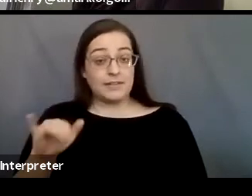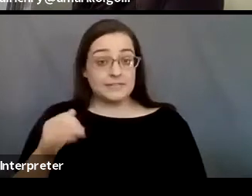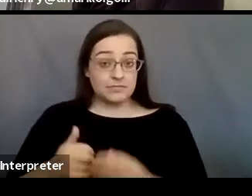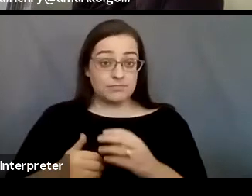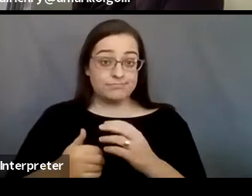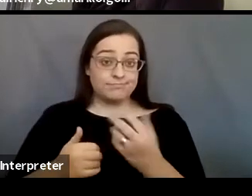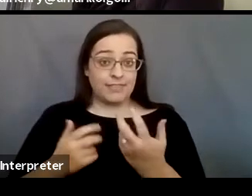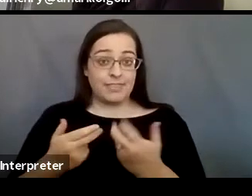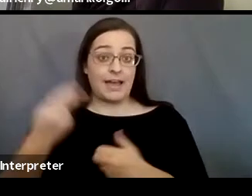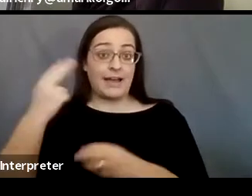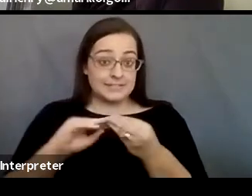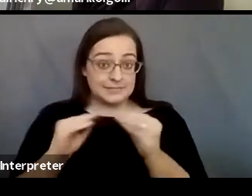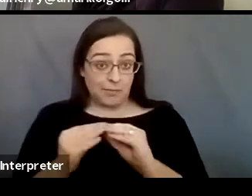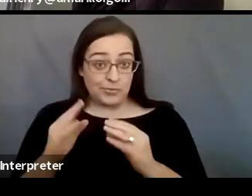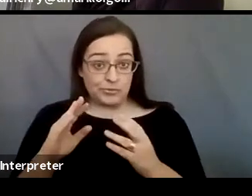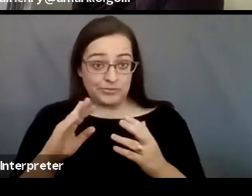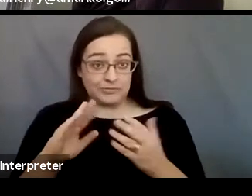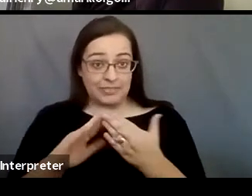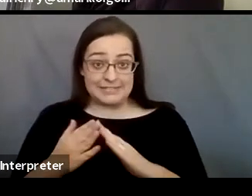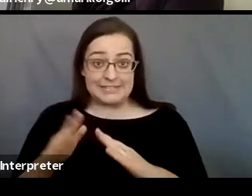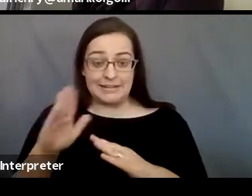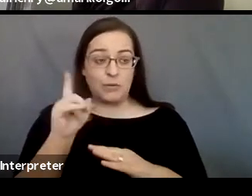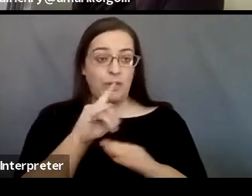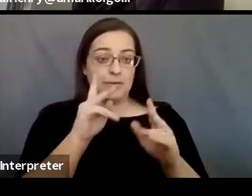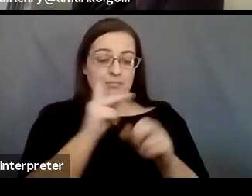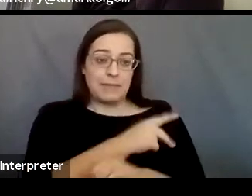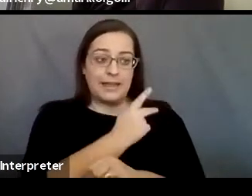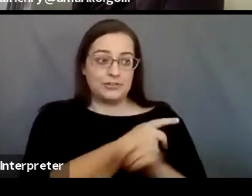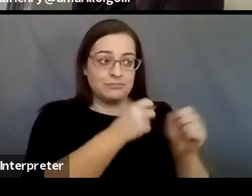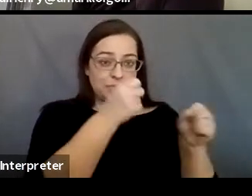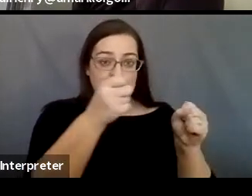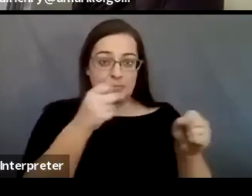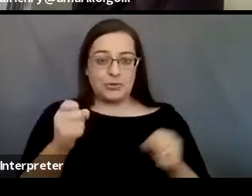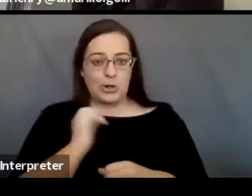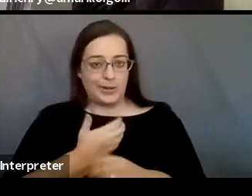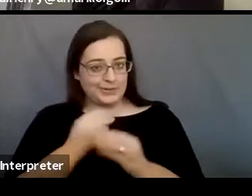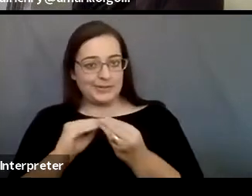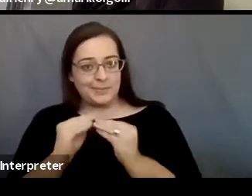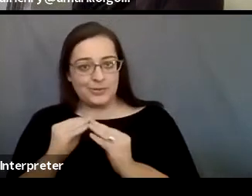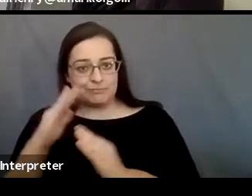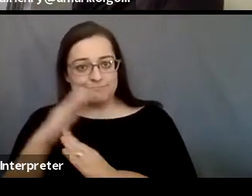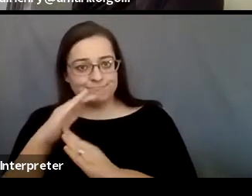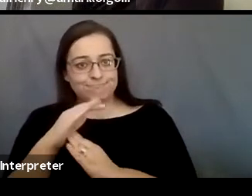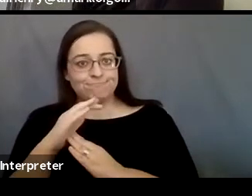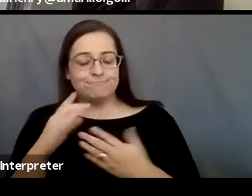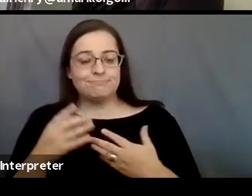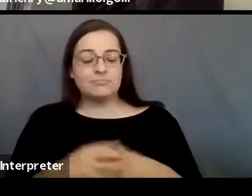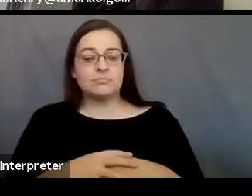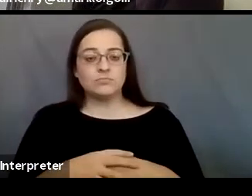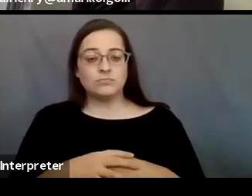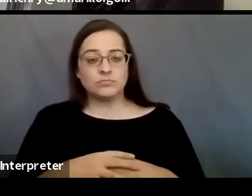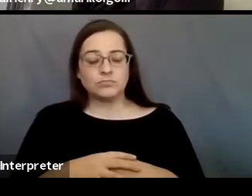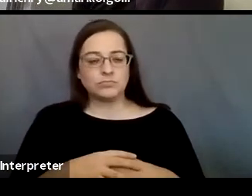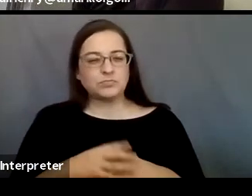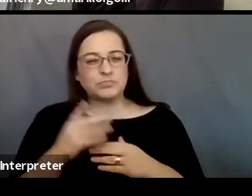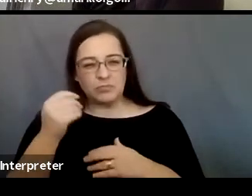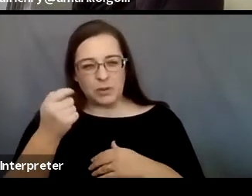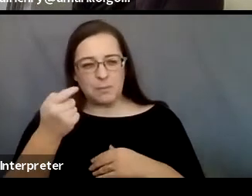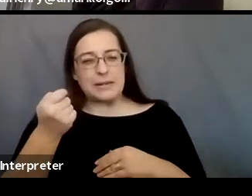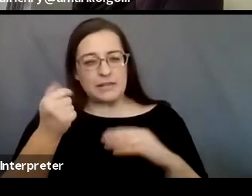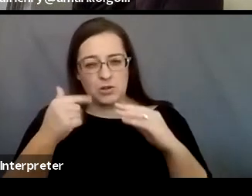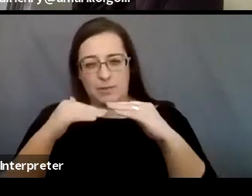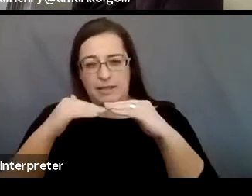in the city in terms of where we have patients housed right now. With that being said, it's a little bit lower than where we